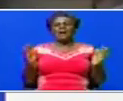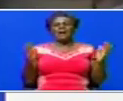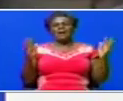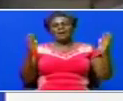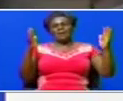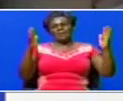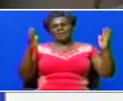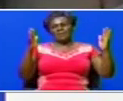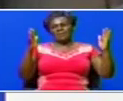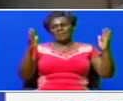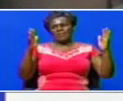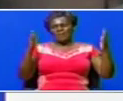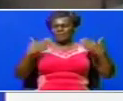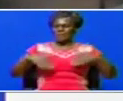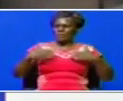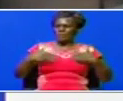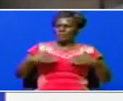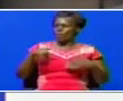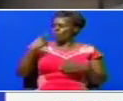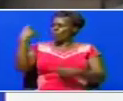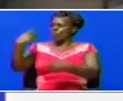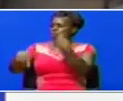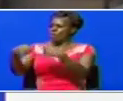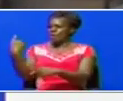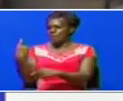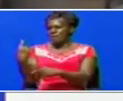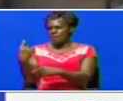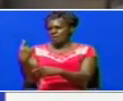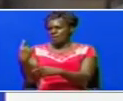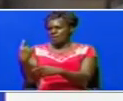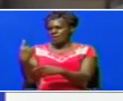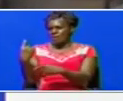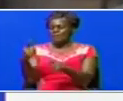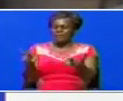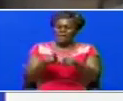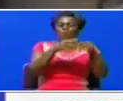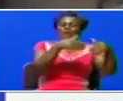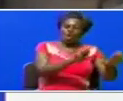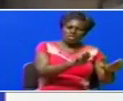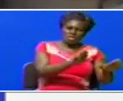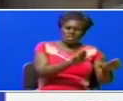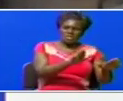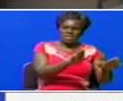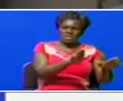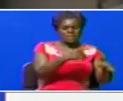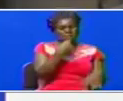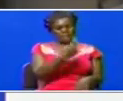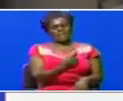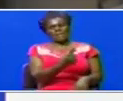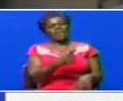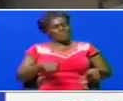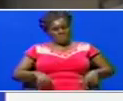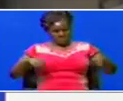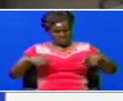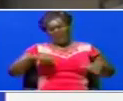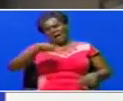Congratulations to those who have won and to those who have lost. We say we live to